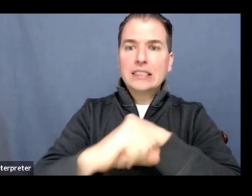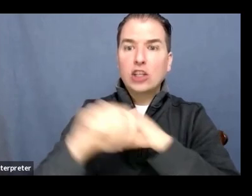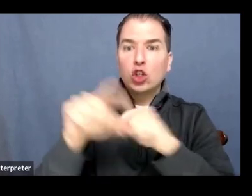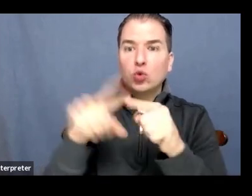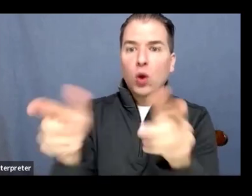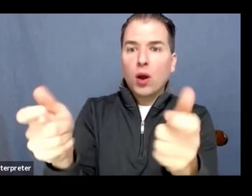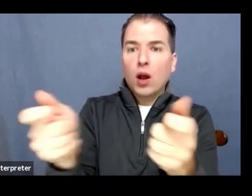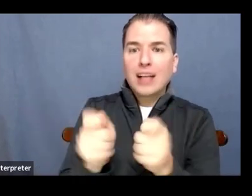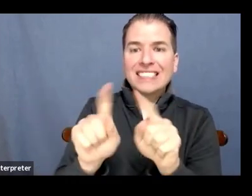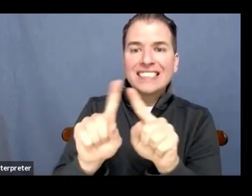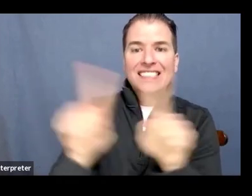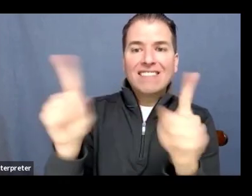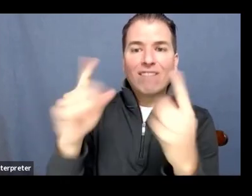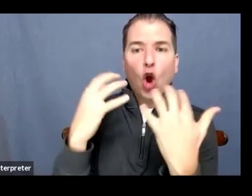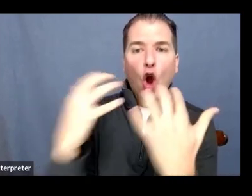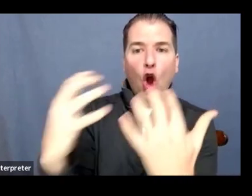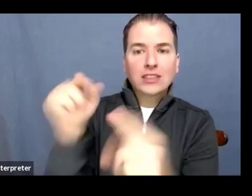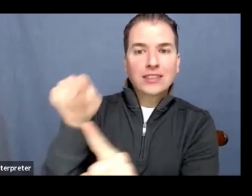calorie.